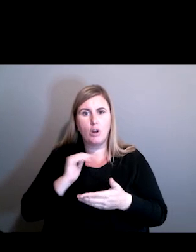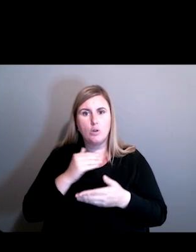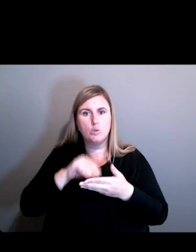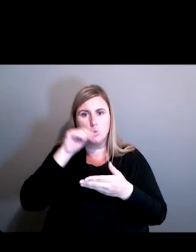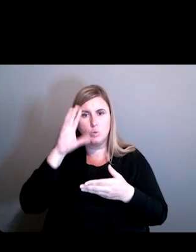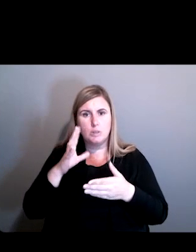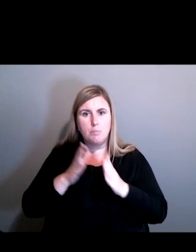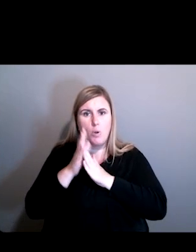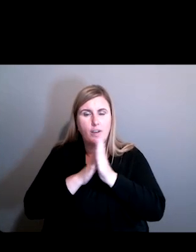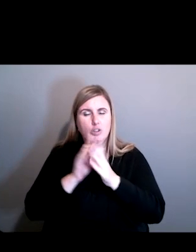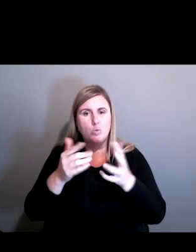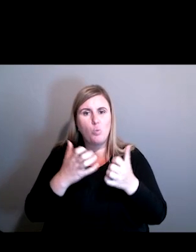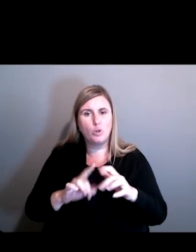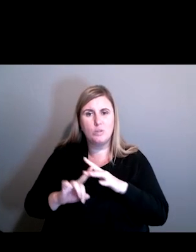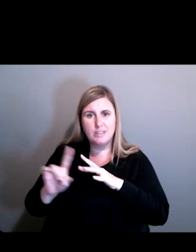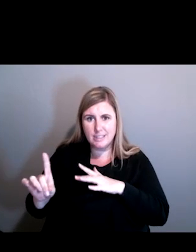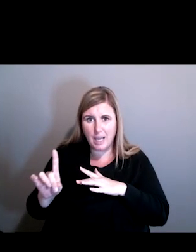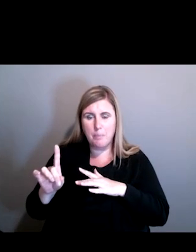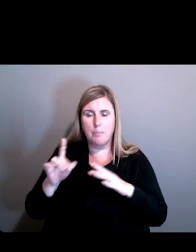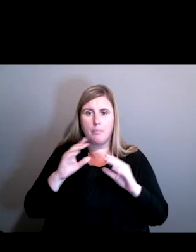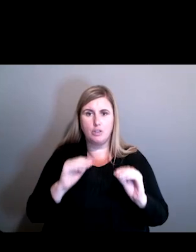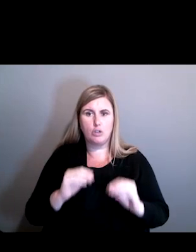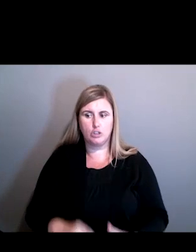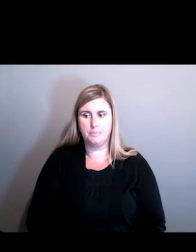students' motivation to want to escape instruction.